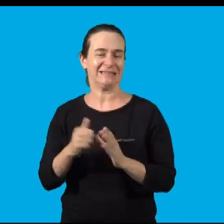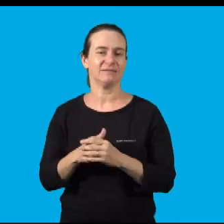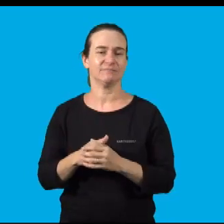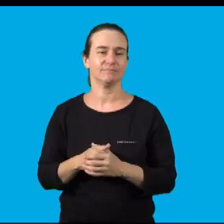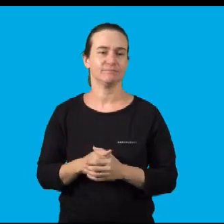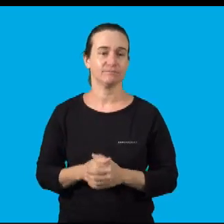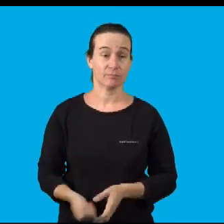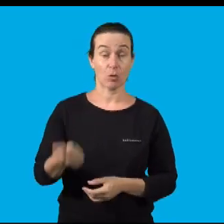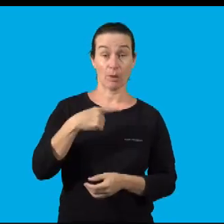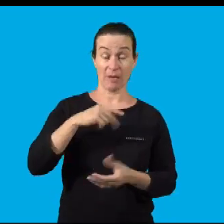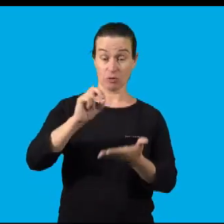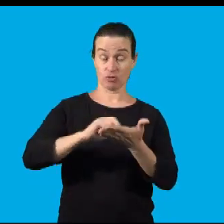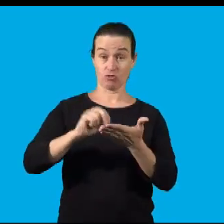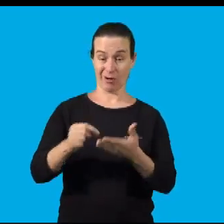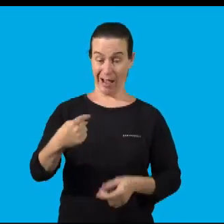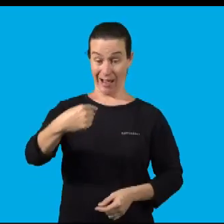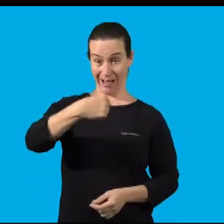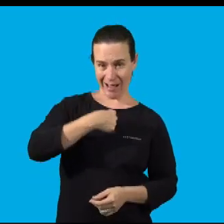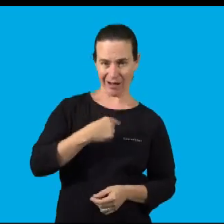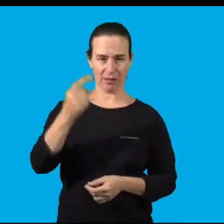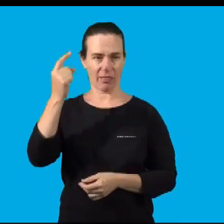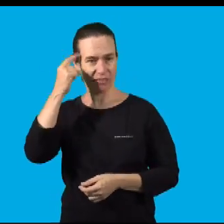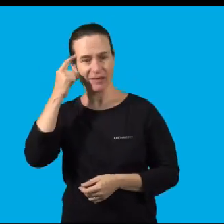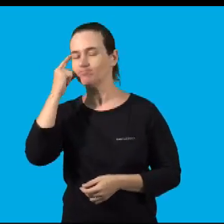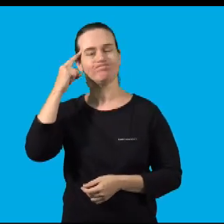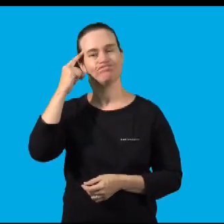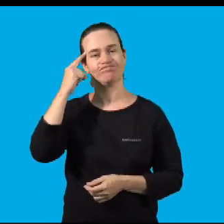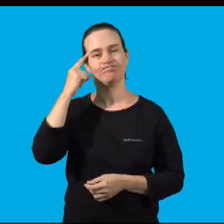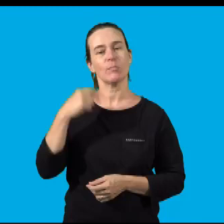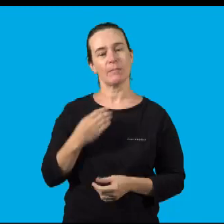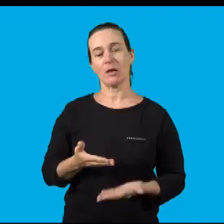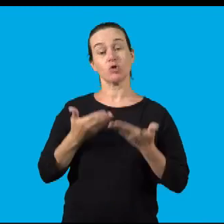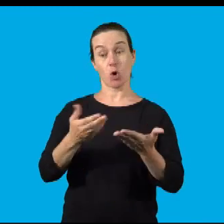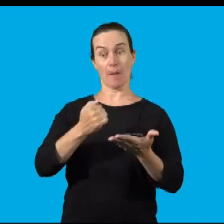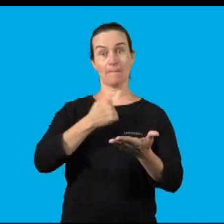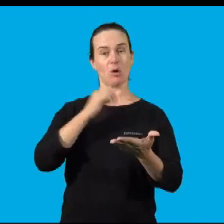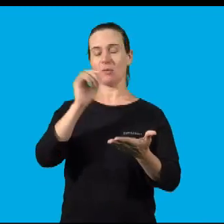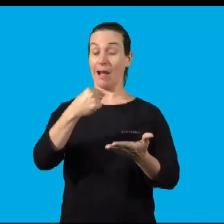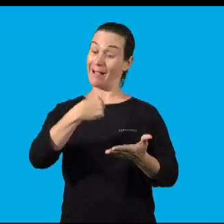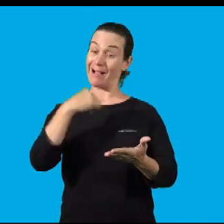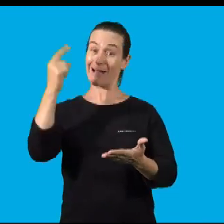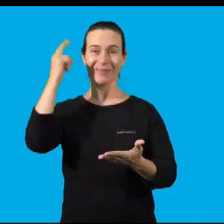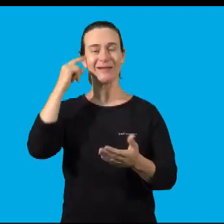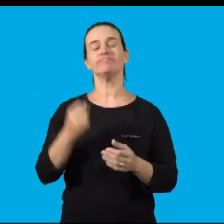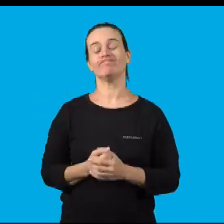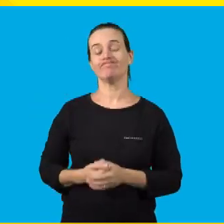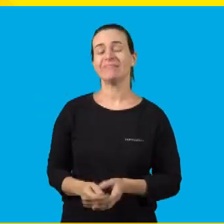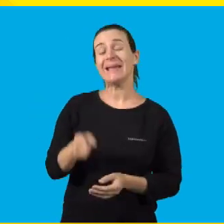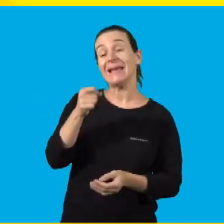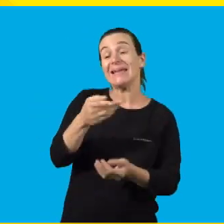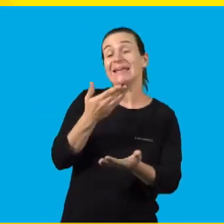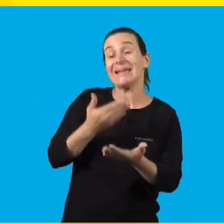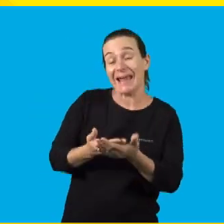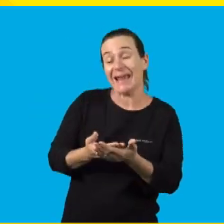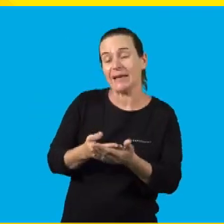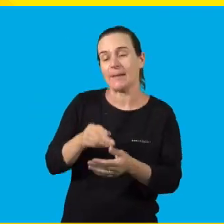Then, do not write in the first person, I think. Be objective. So instead of saying I think, rather say it